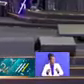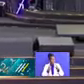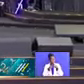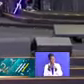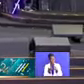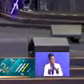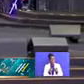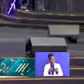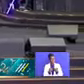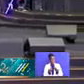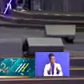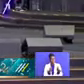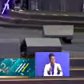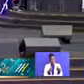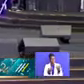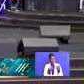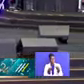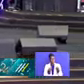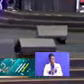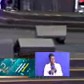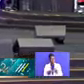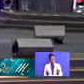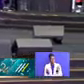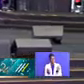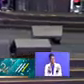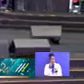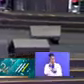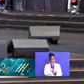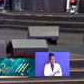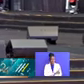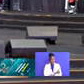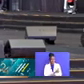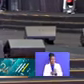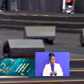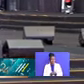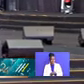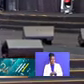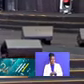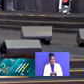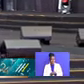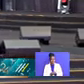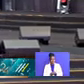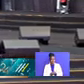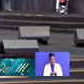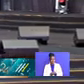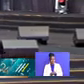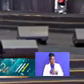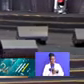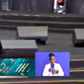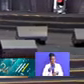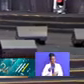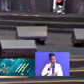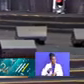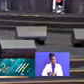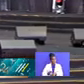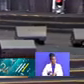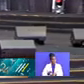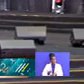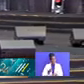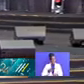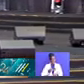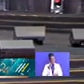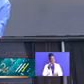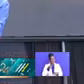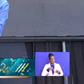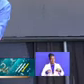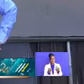she's prospering that's why whatever so one day I said as small as I was I said